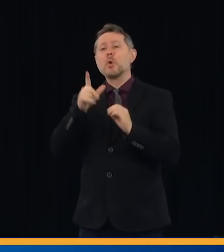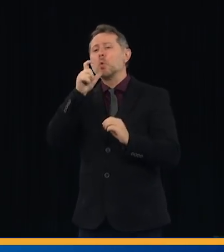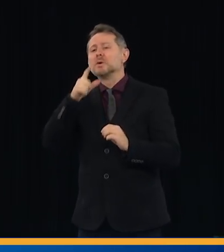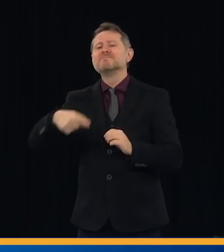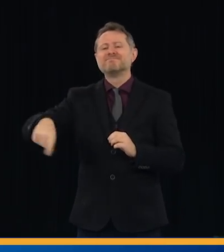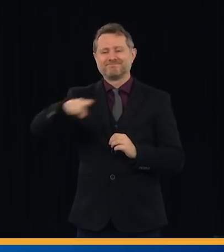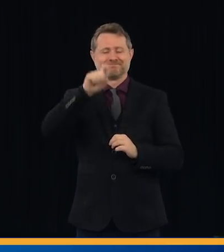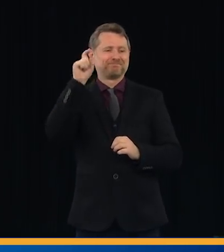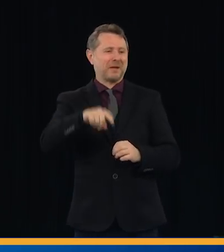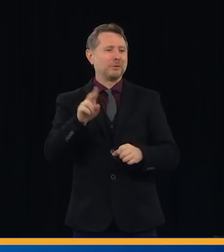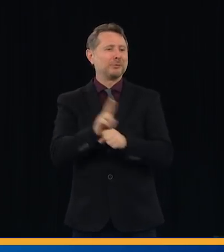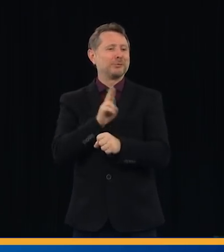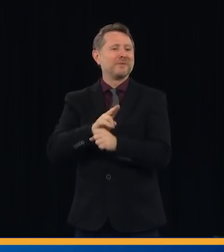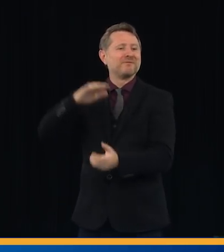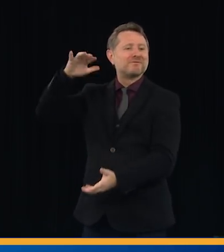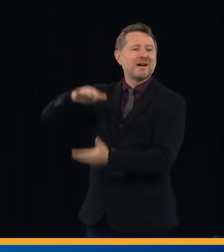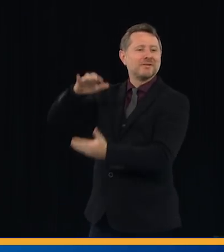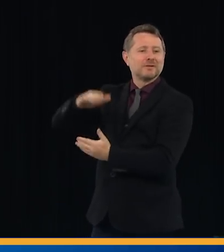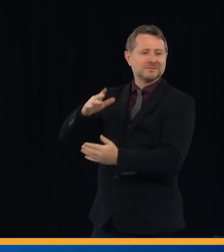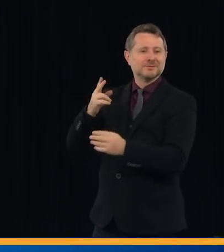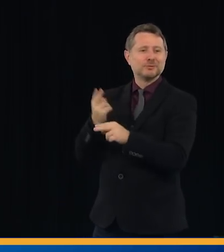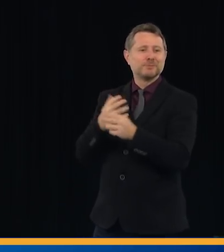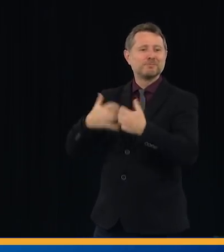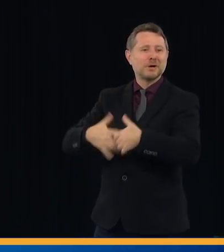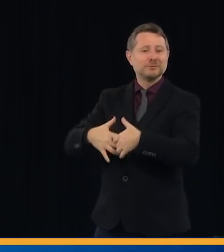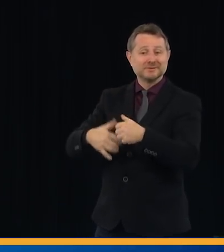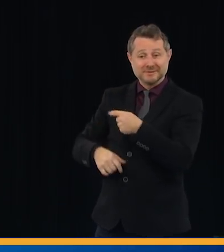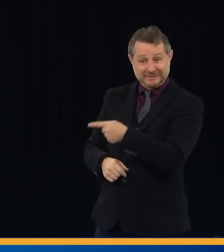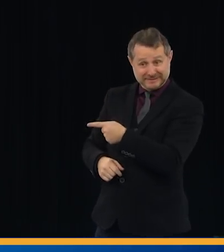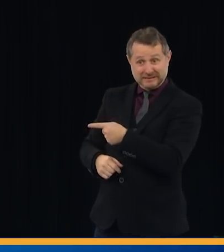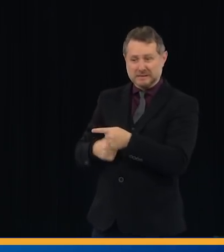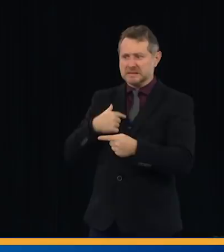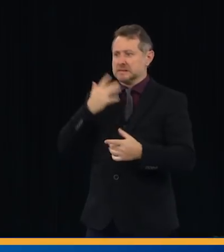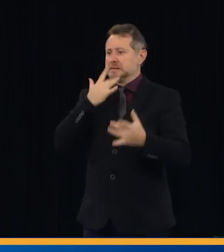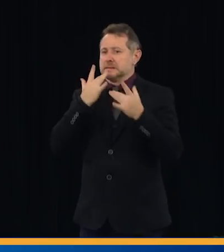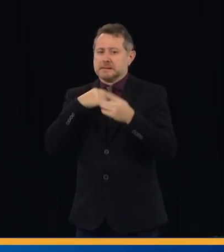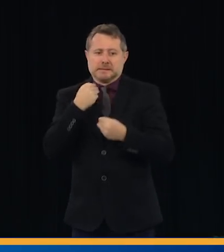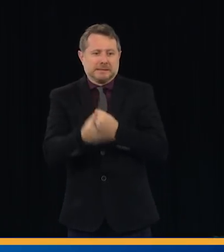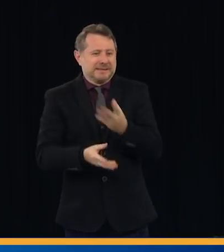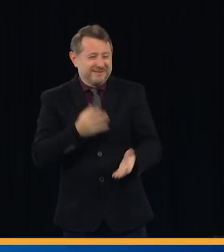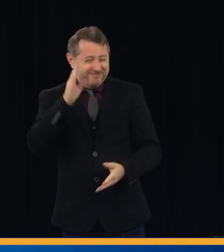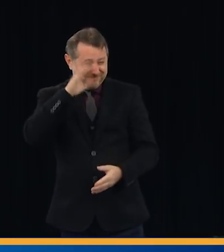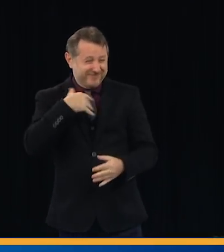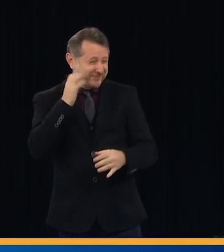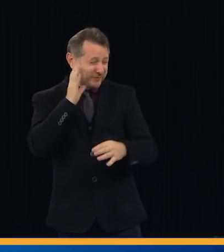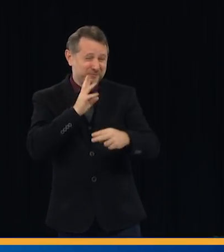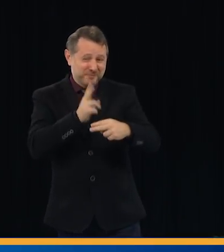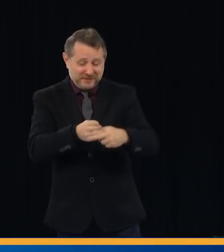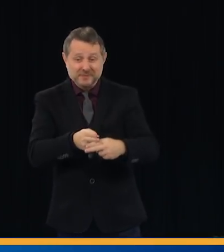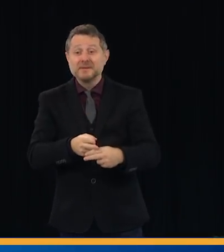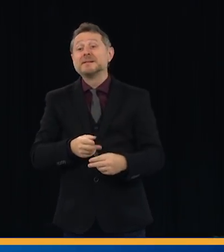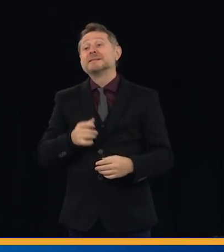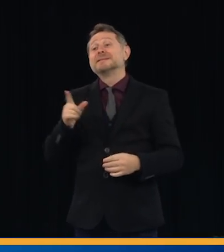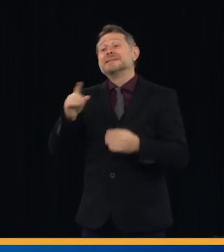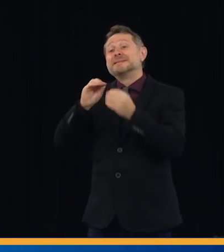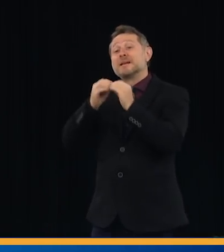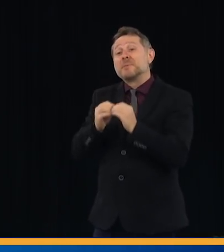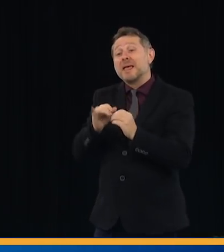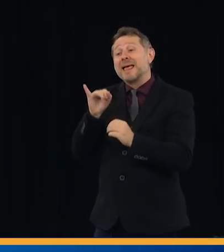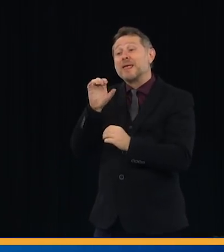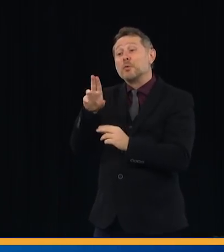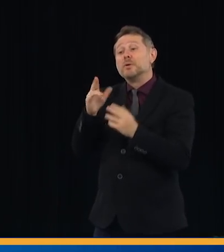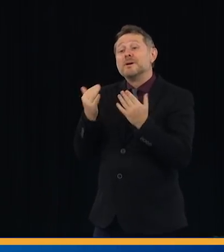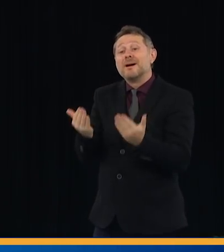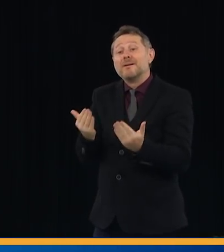ventilators. Ventilators are what's in short supply. The ICU admissions went